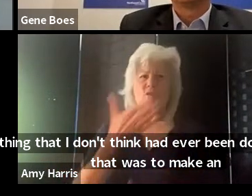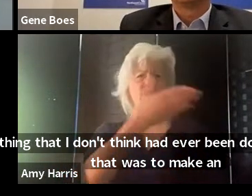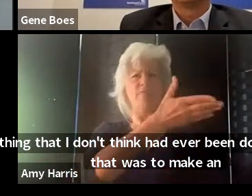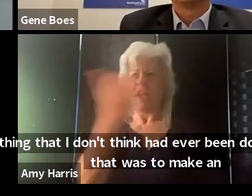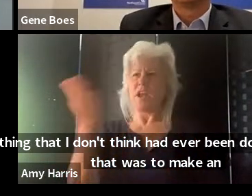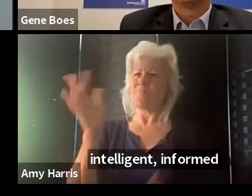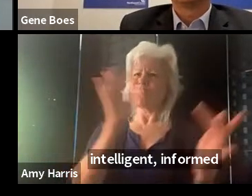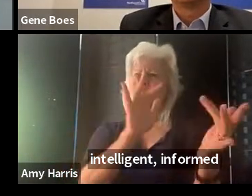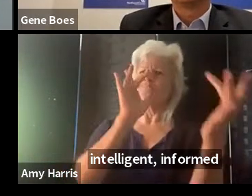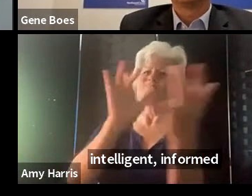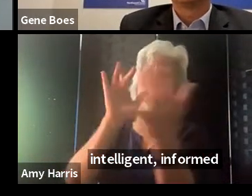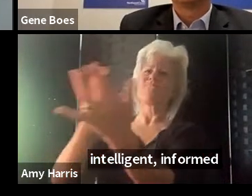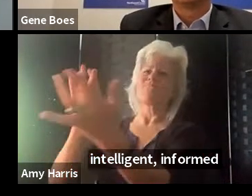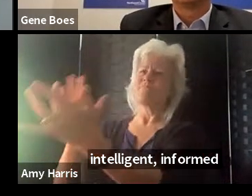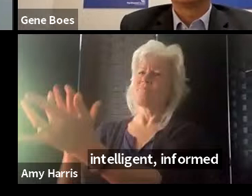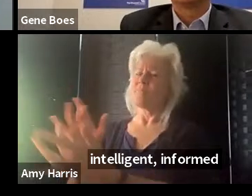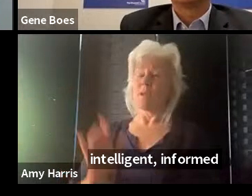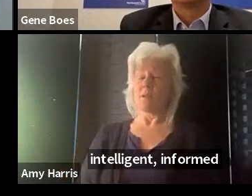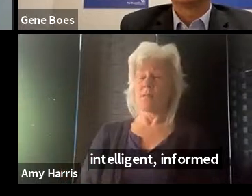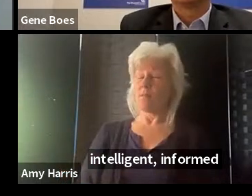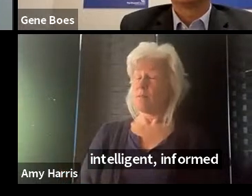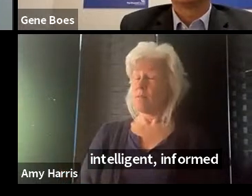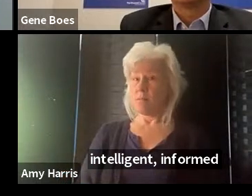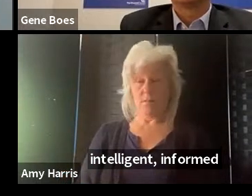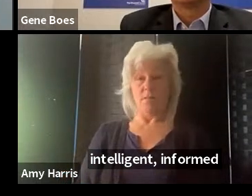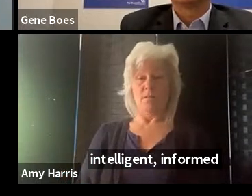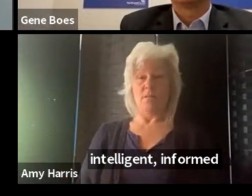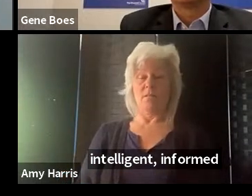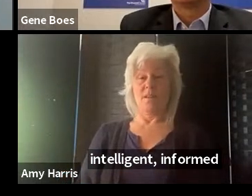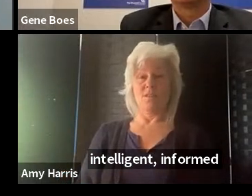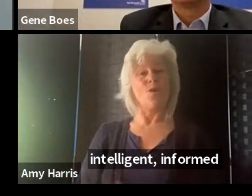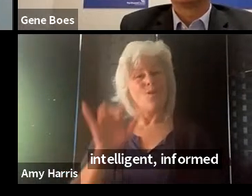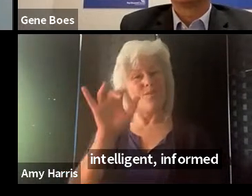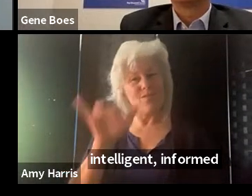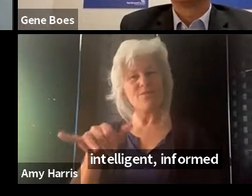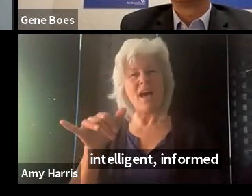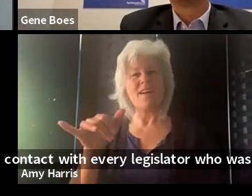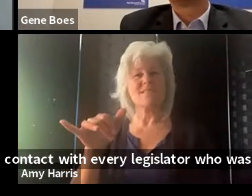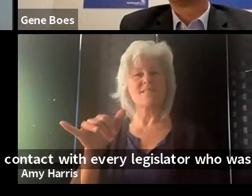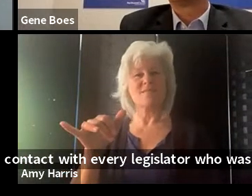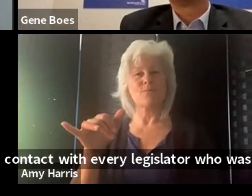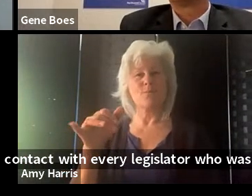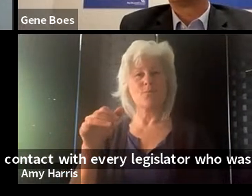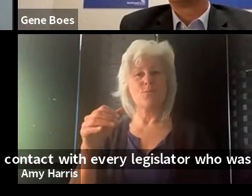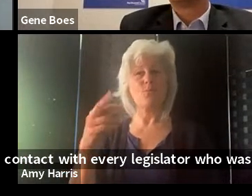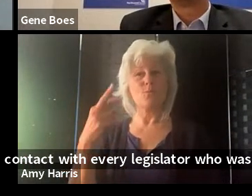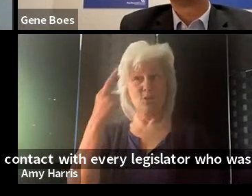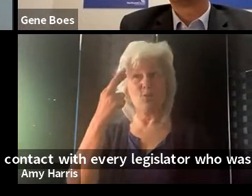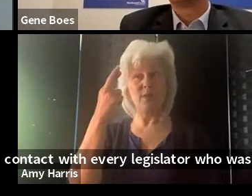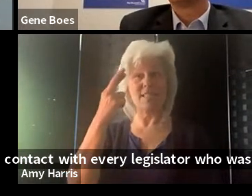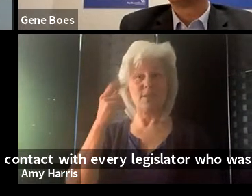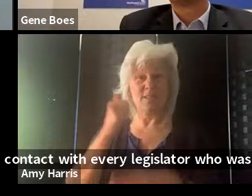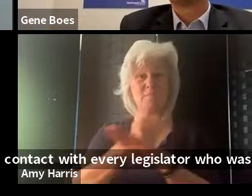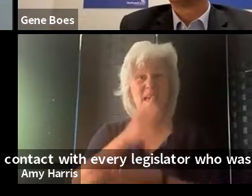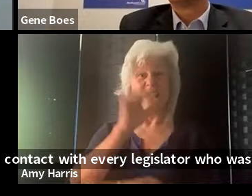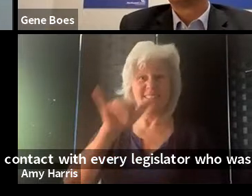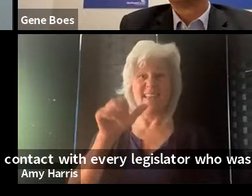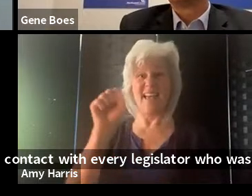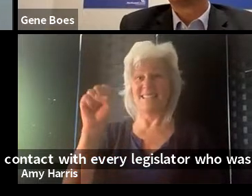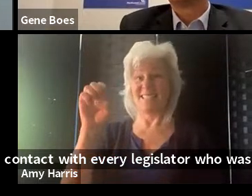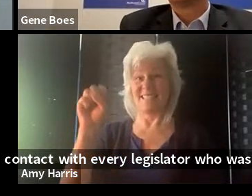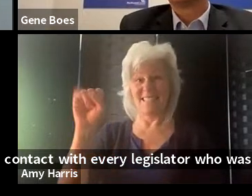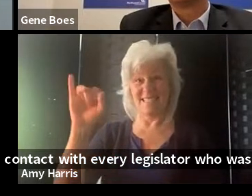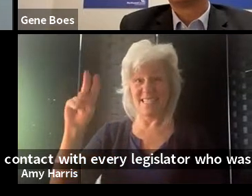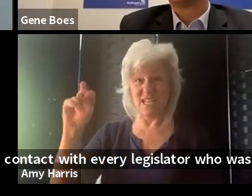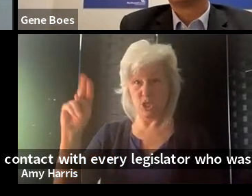And that's particularly why Education for All was passed during that session. I never